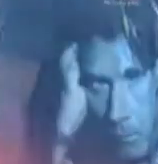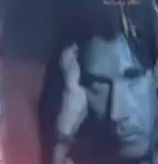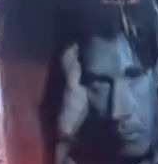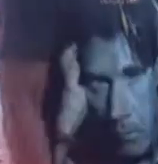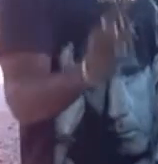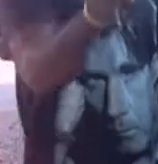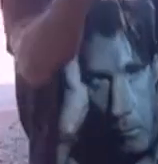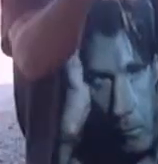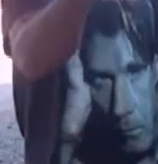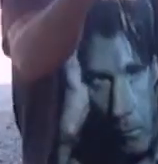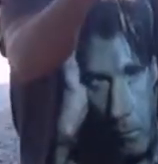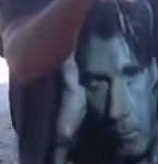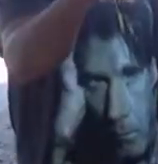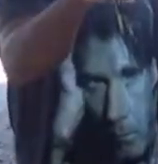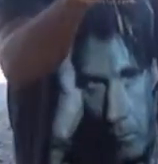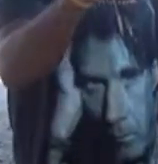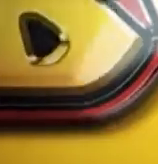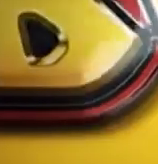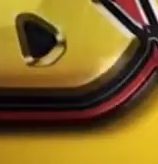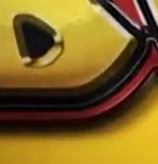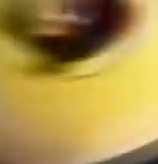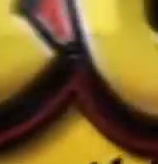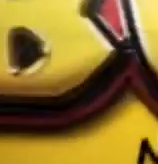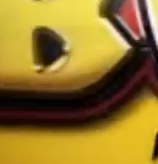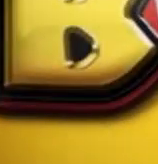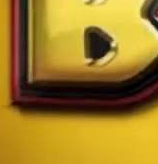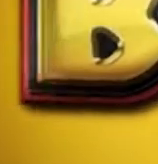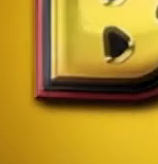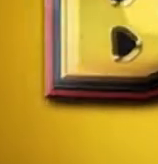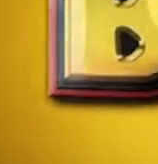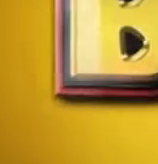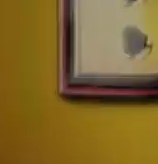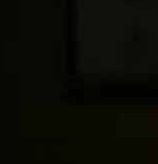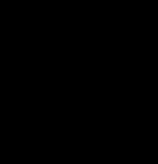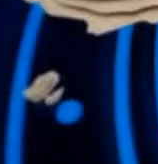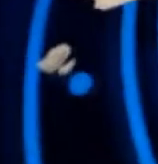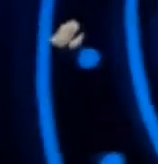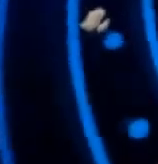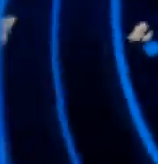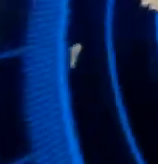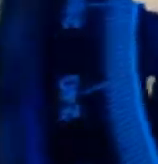Bula FM, number 2 NSR. Bula FM, number 2 NSR.